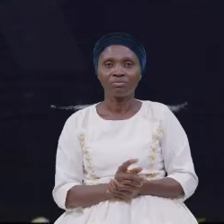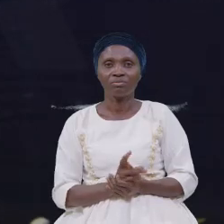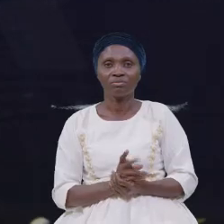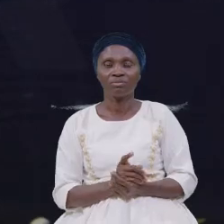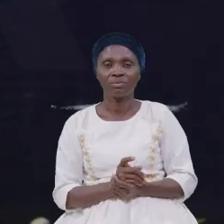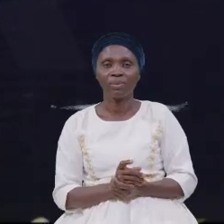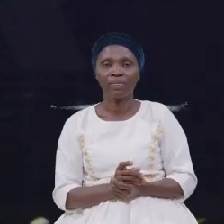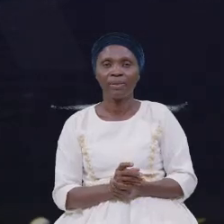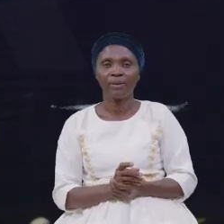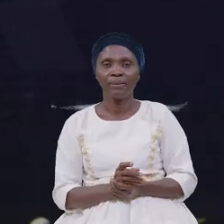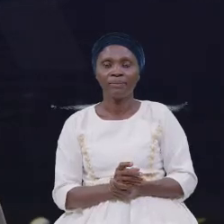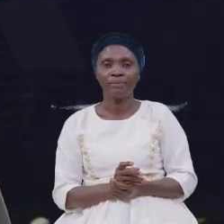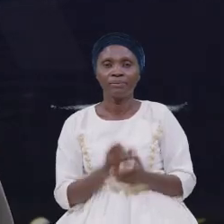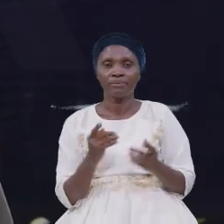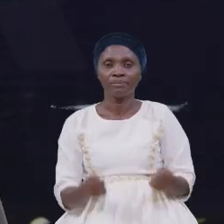Please be fast.